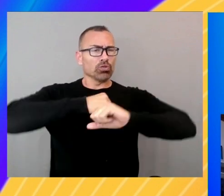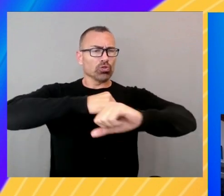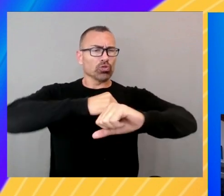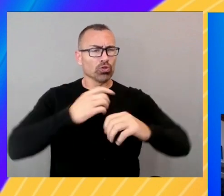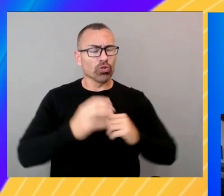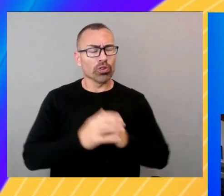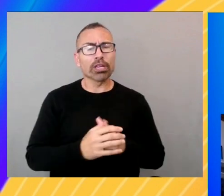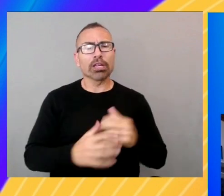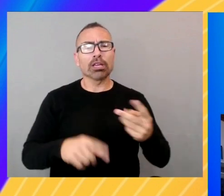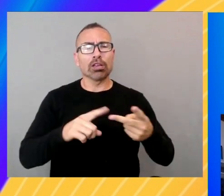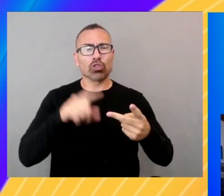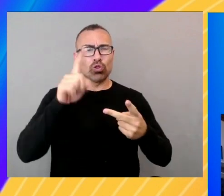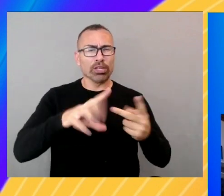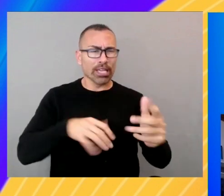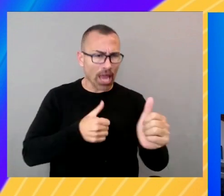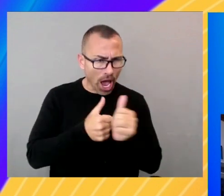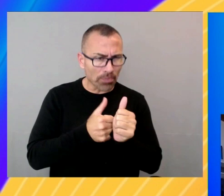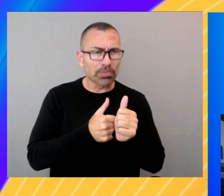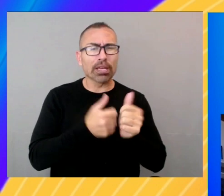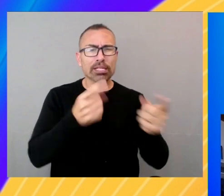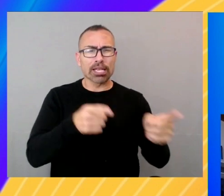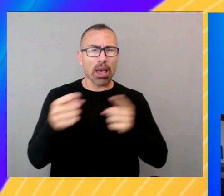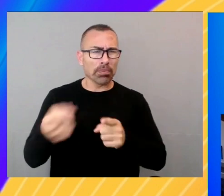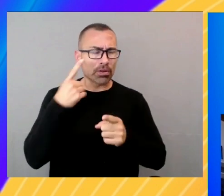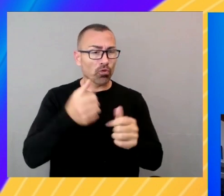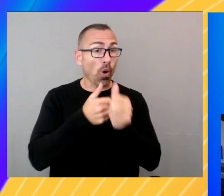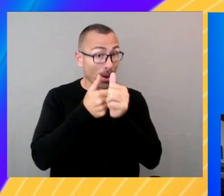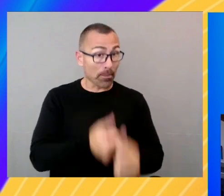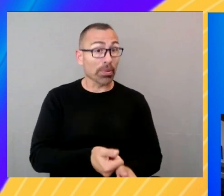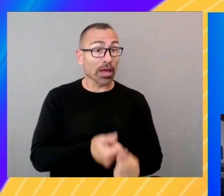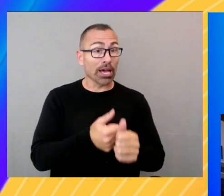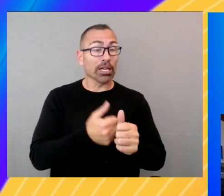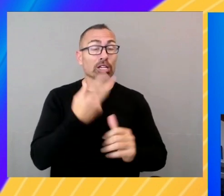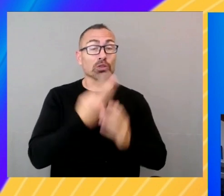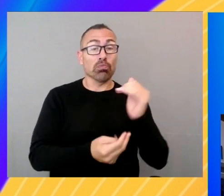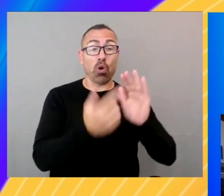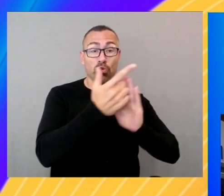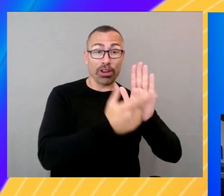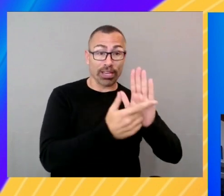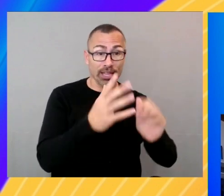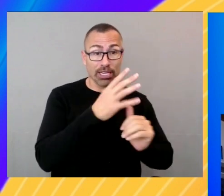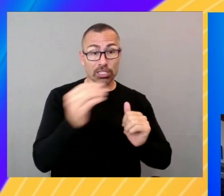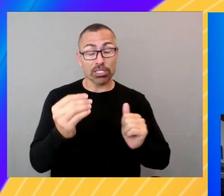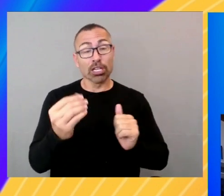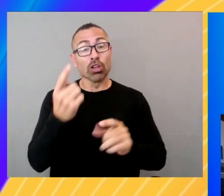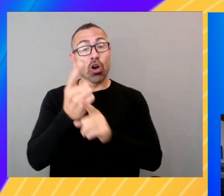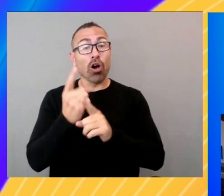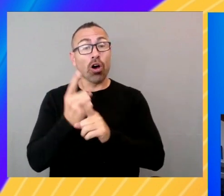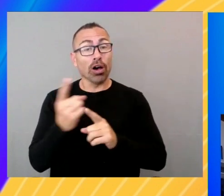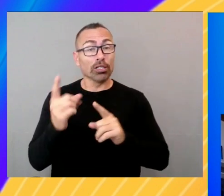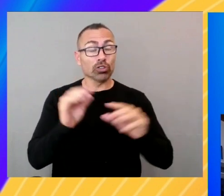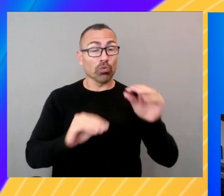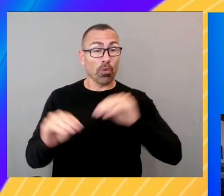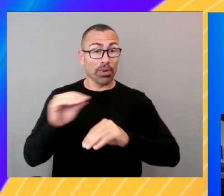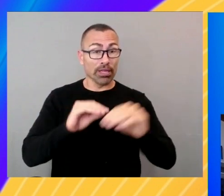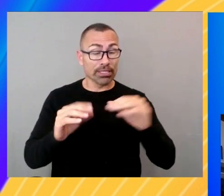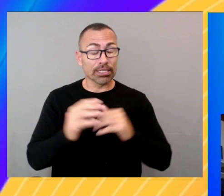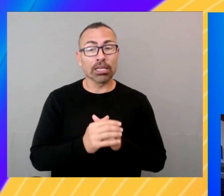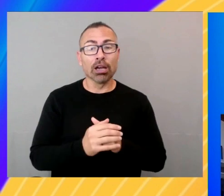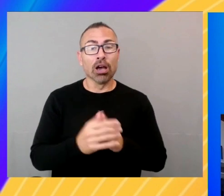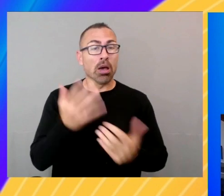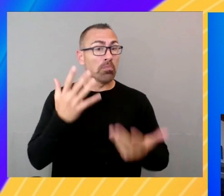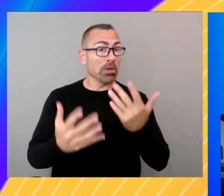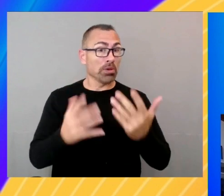remain compliant, both with regulations as well as just being aware of any vulnerabilities that may exist within your environment.